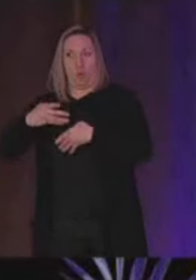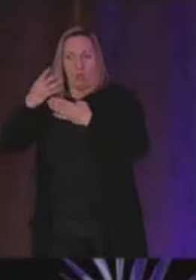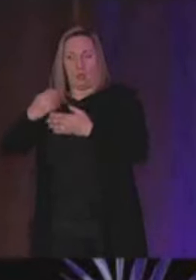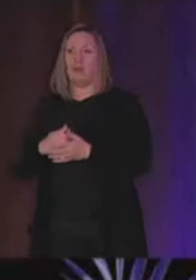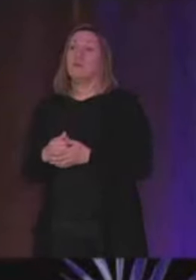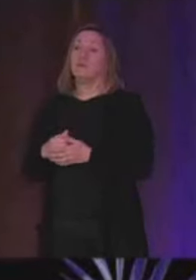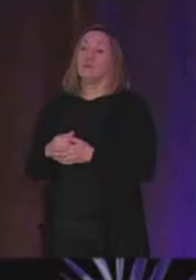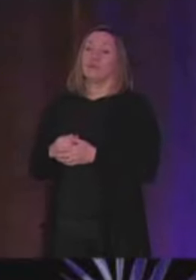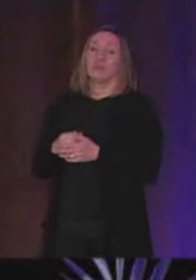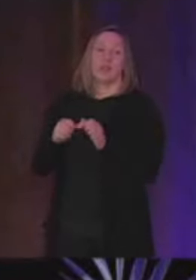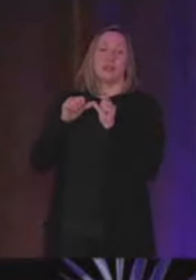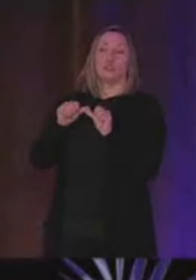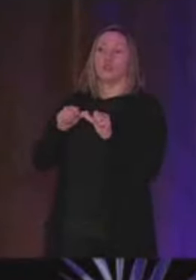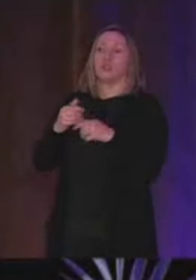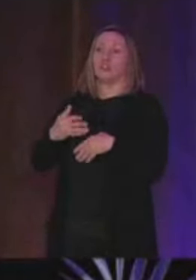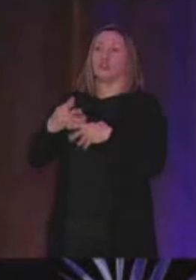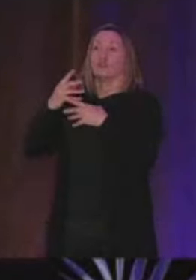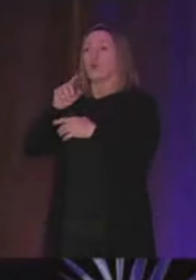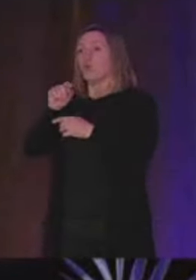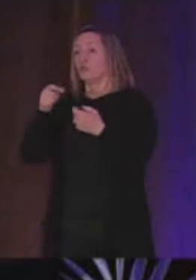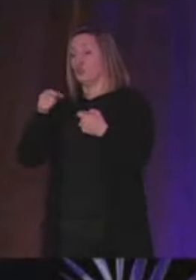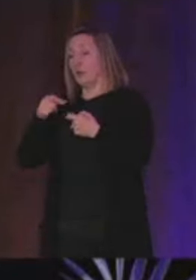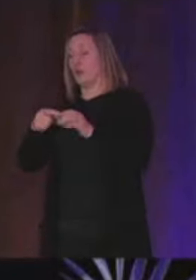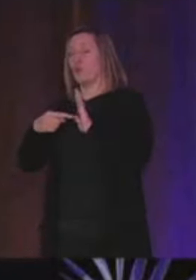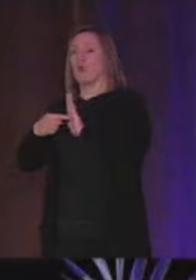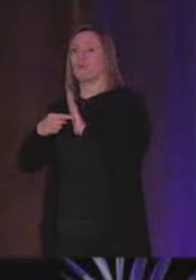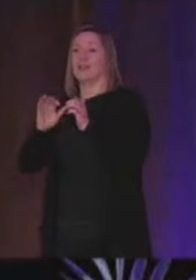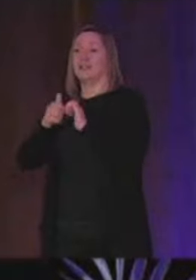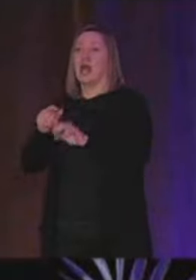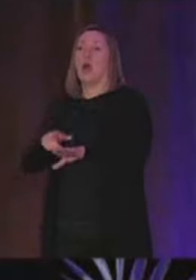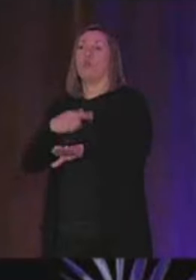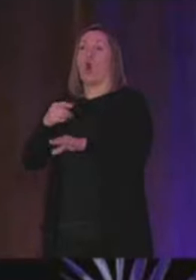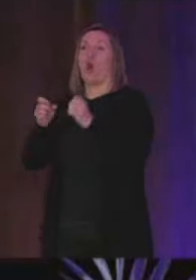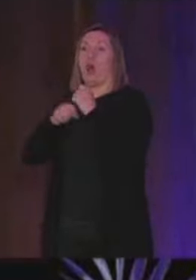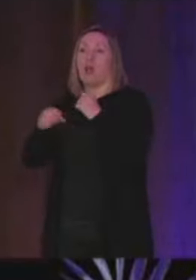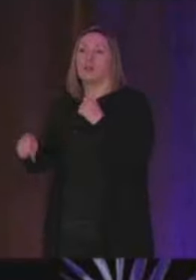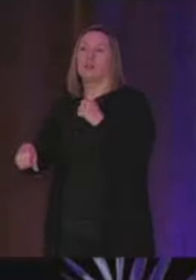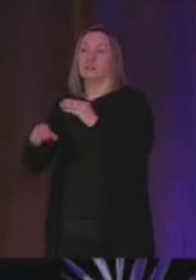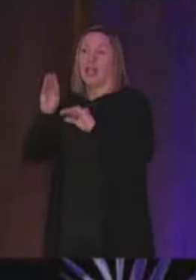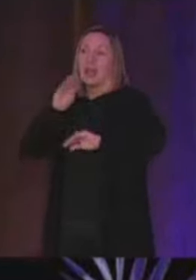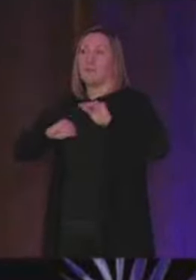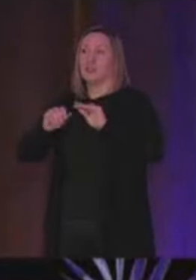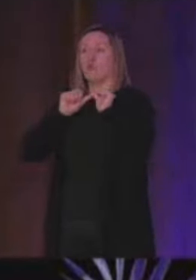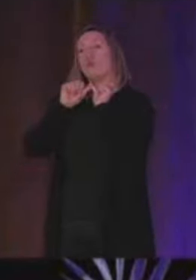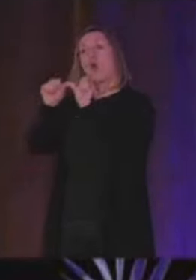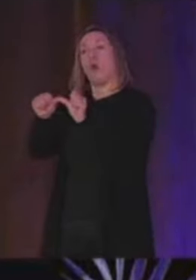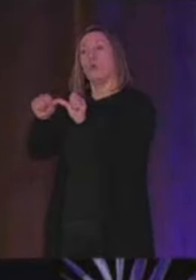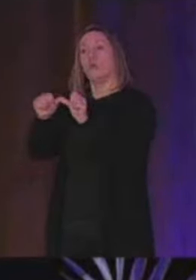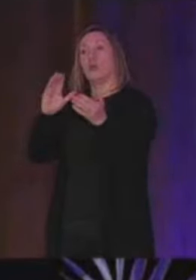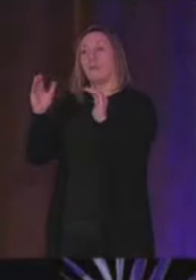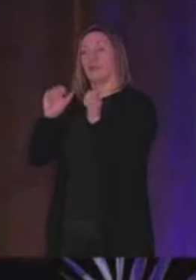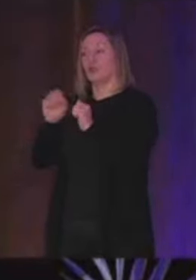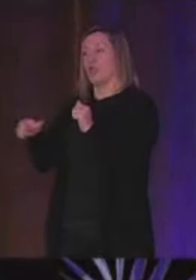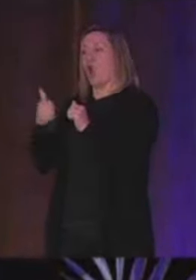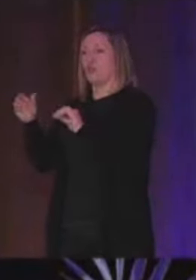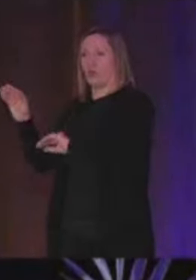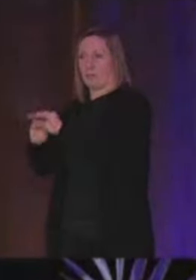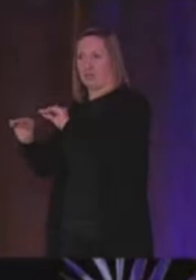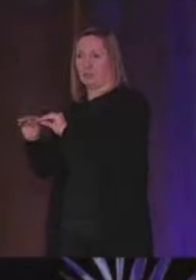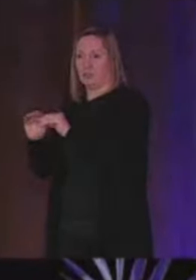The duration in scroll trigger actually represents how long the animation will run relative to the other animations, as the